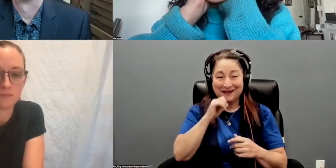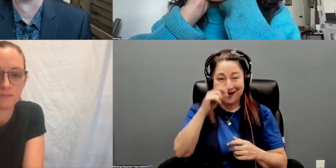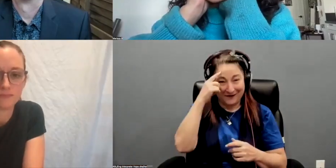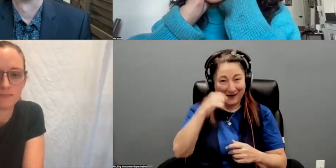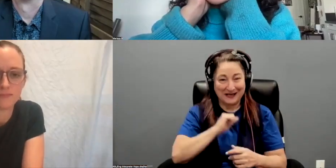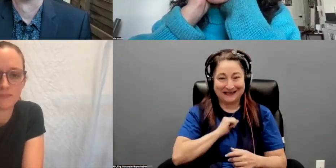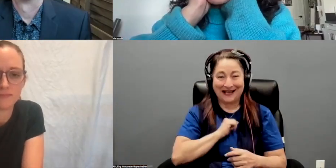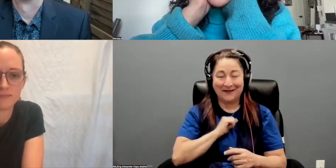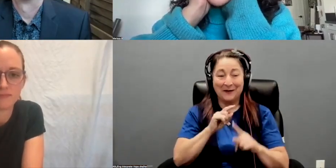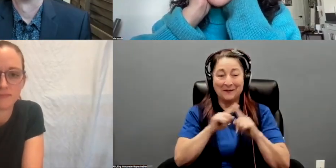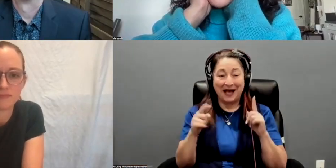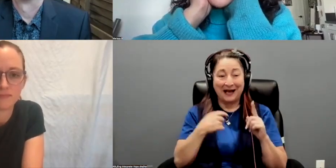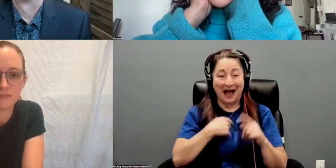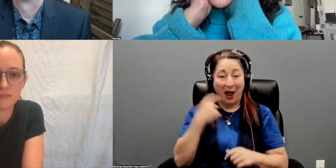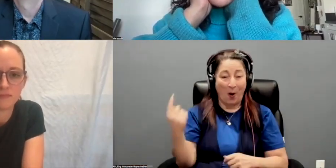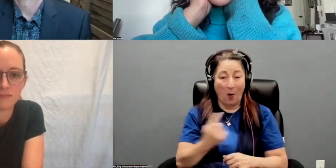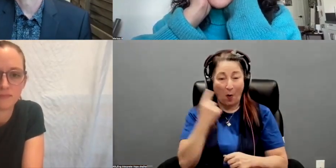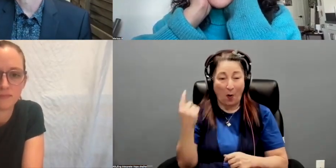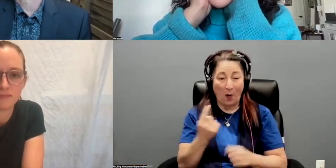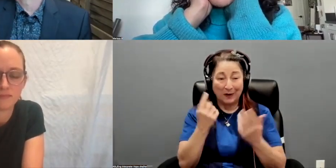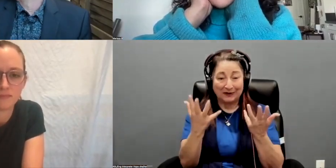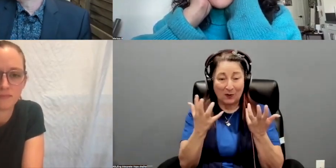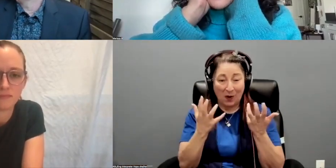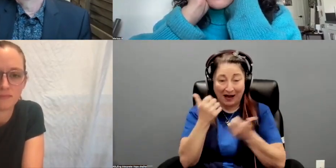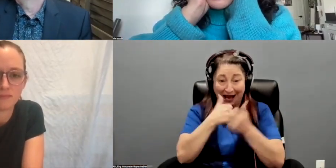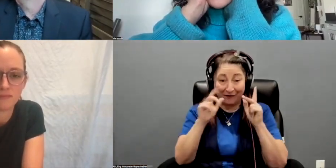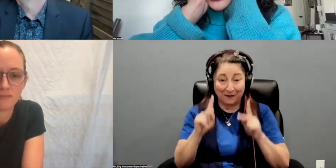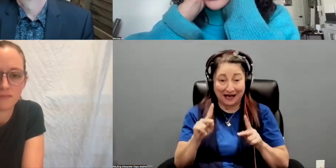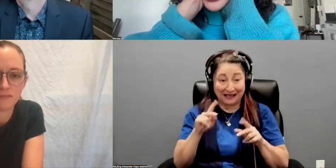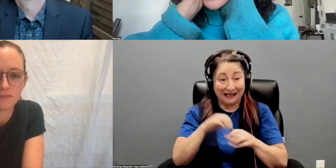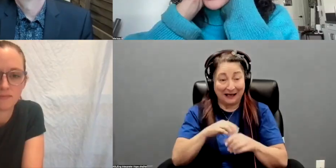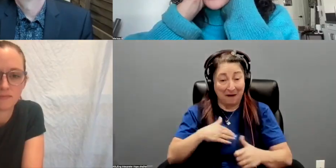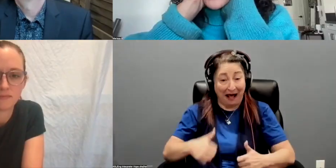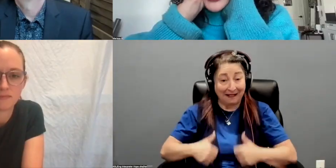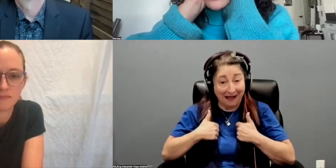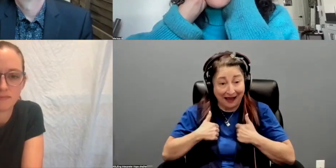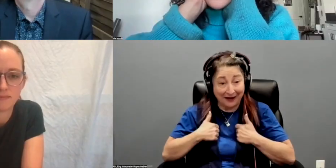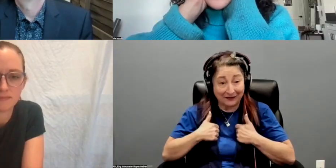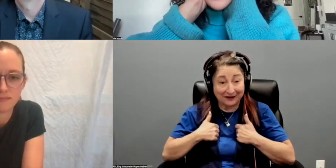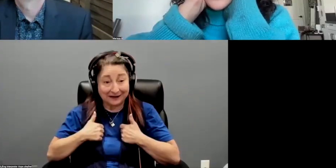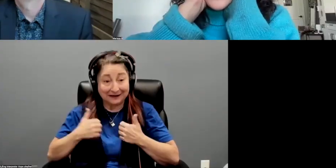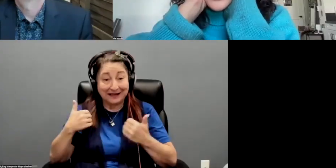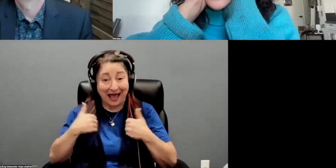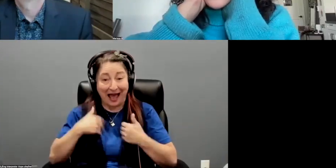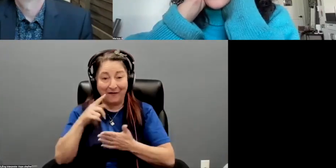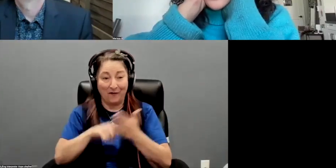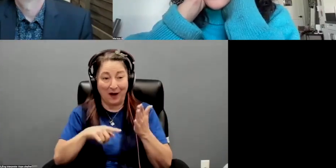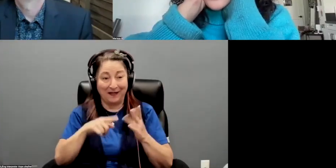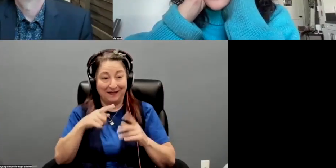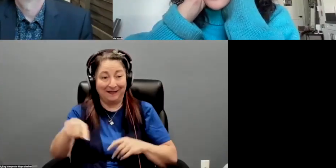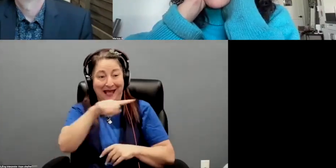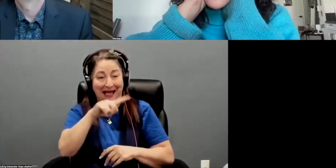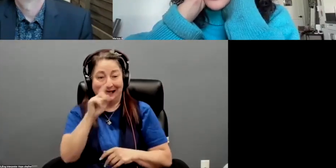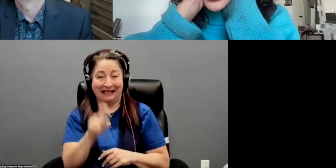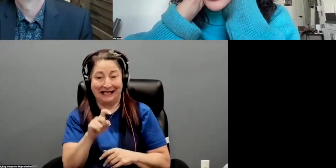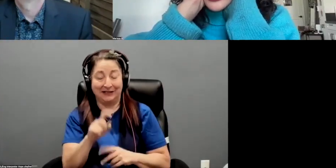I always am wanting everybody in my life personally to have what they need, and so that